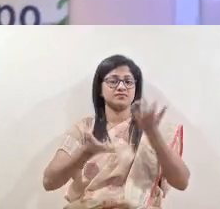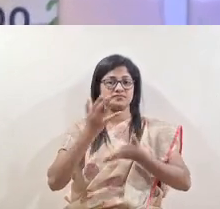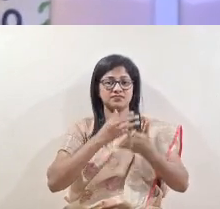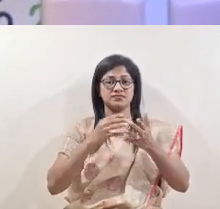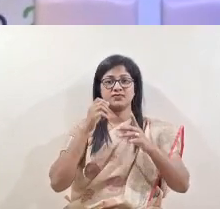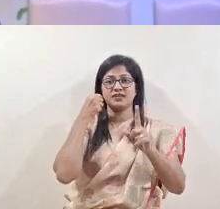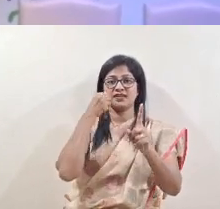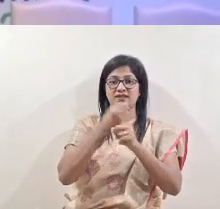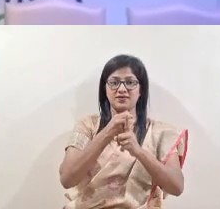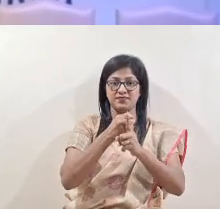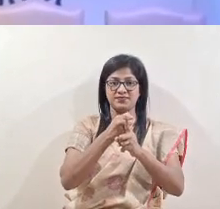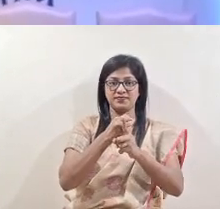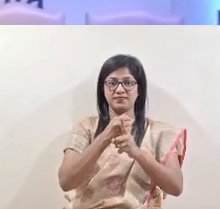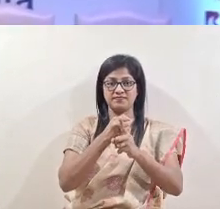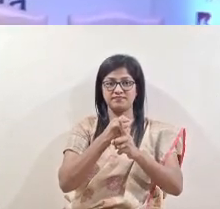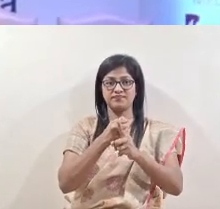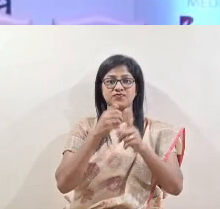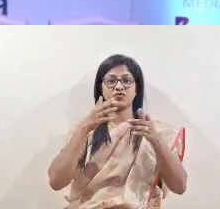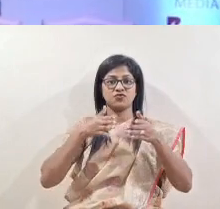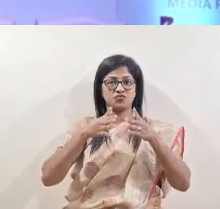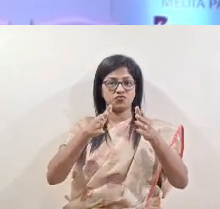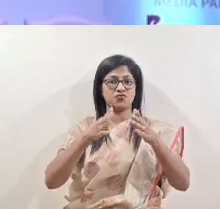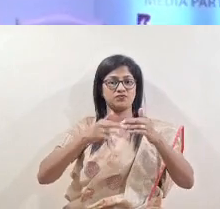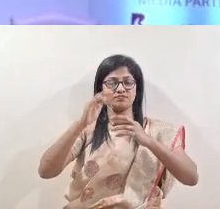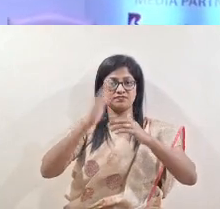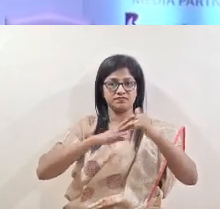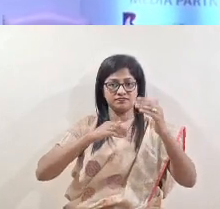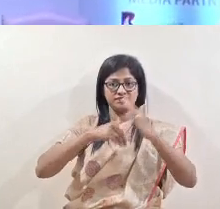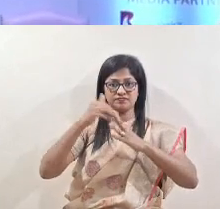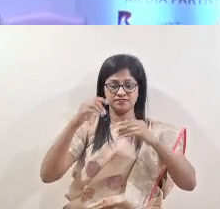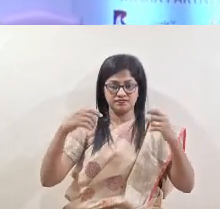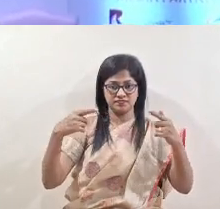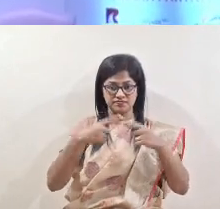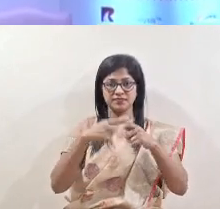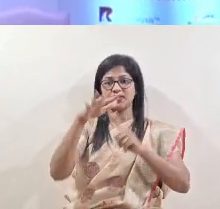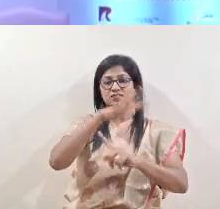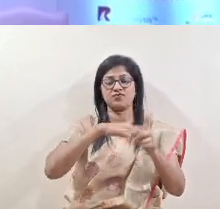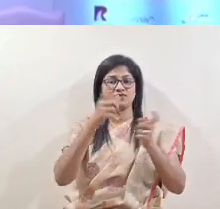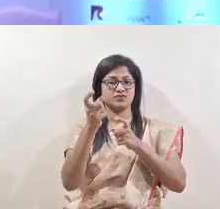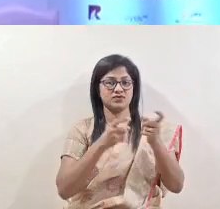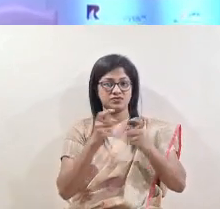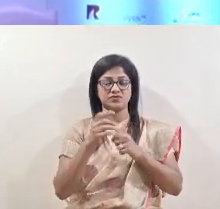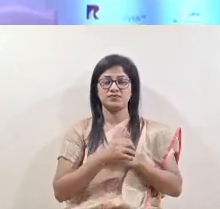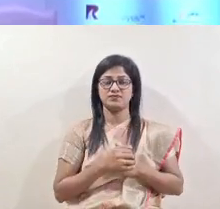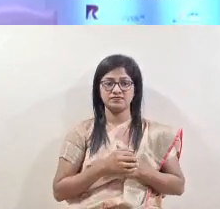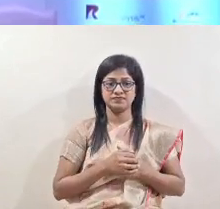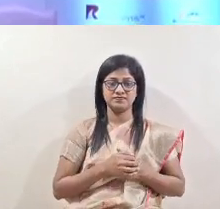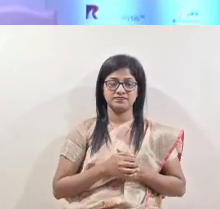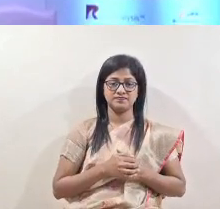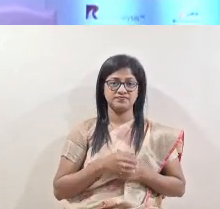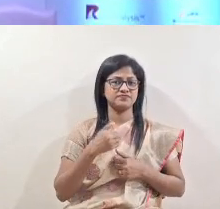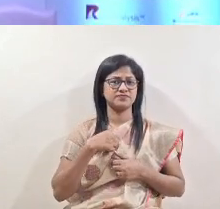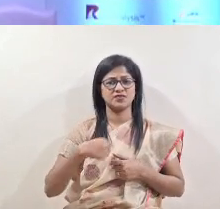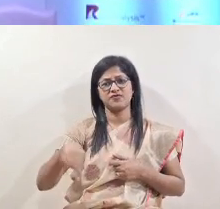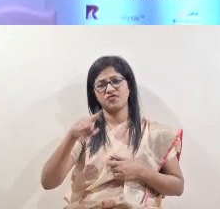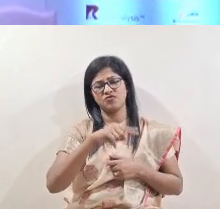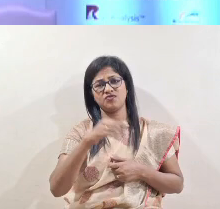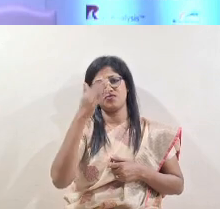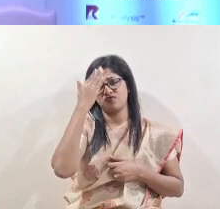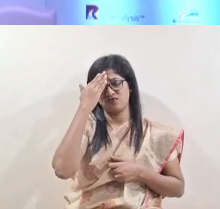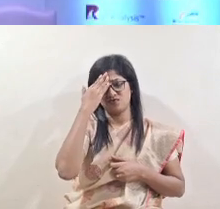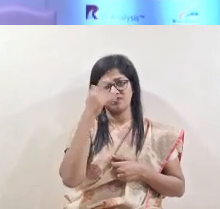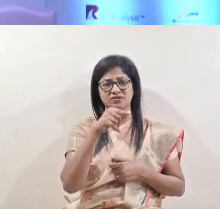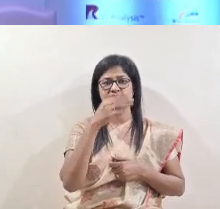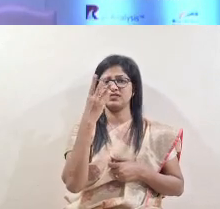infrastructure on vulnerable road user safety, a case control study. So as most of us are familiar with